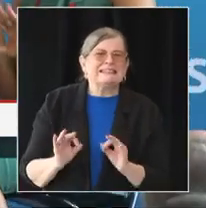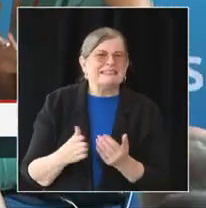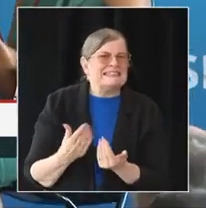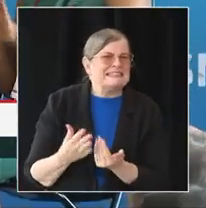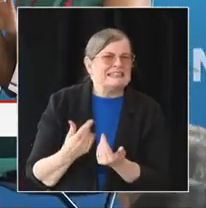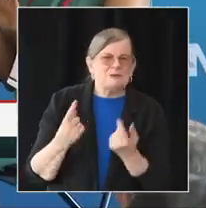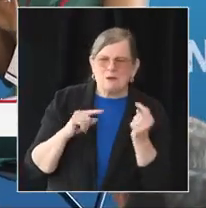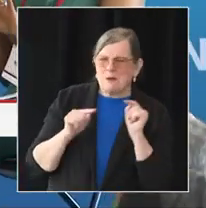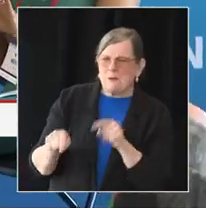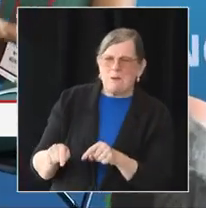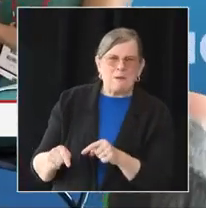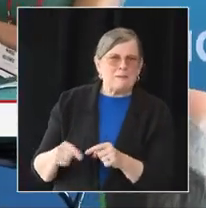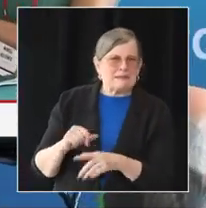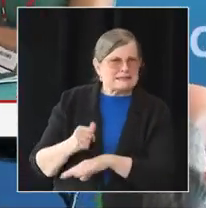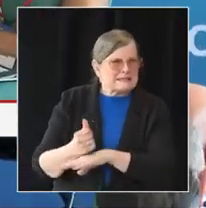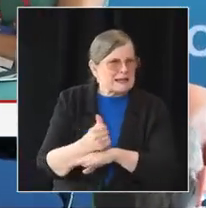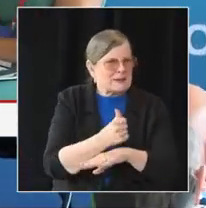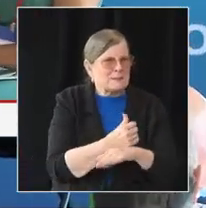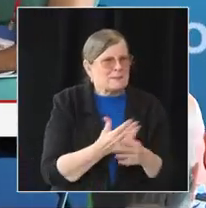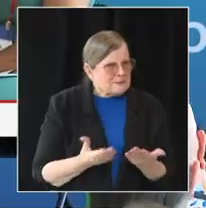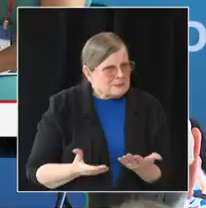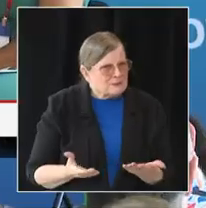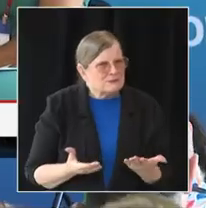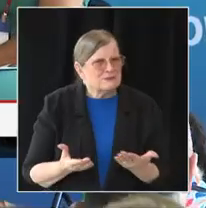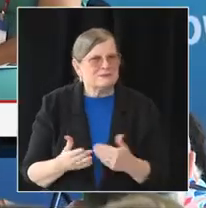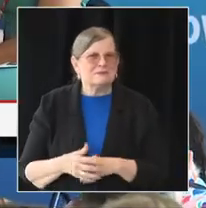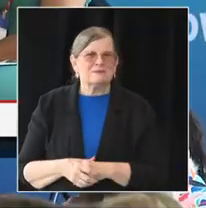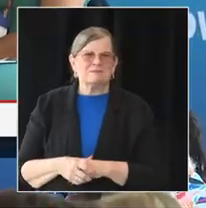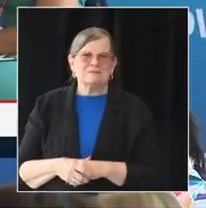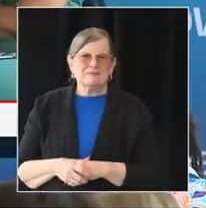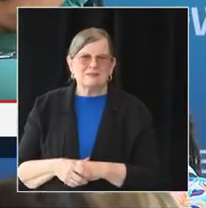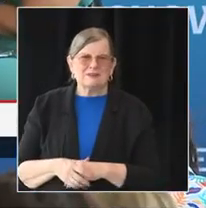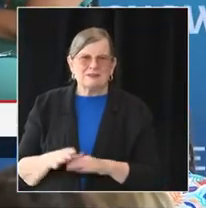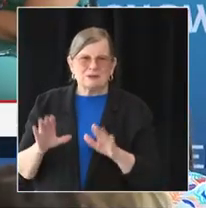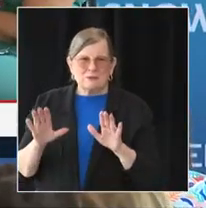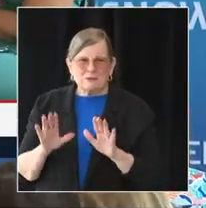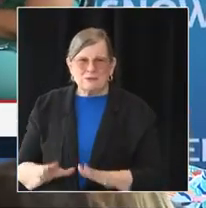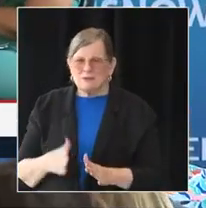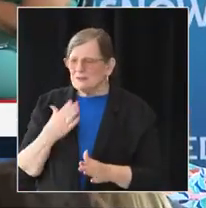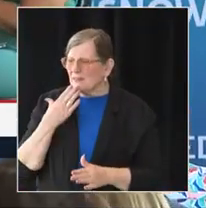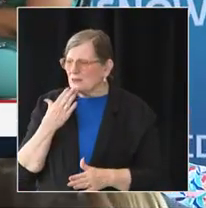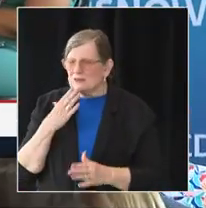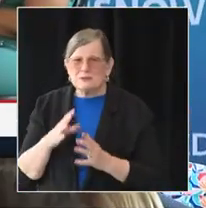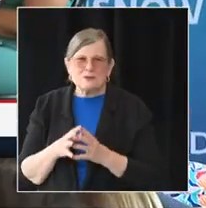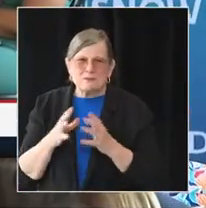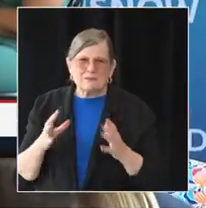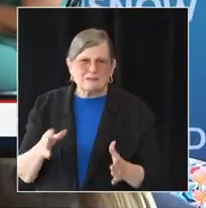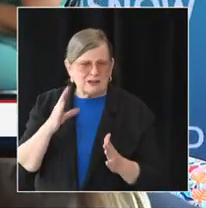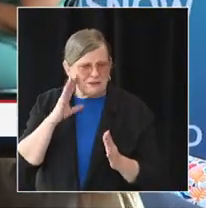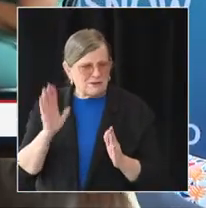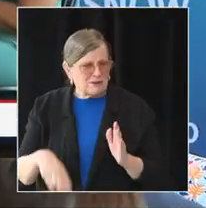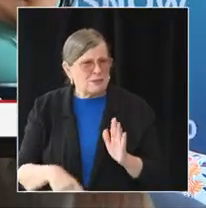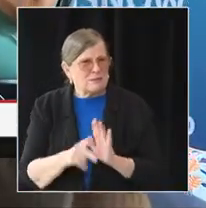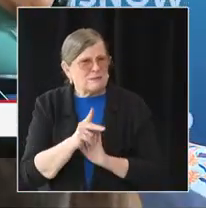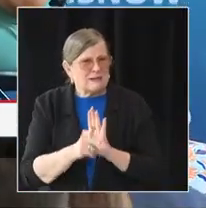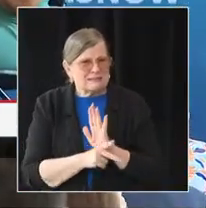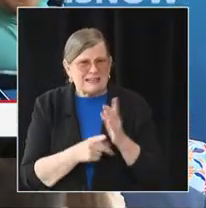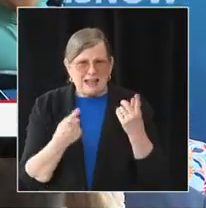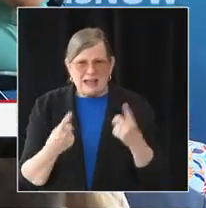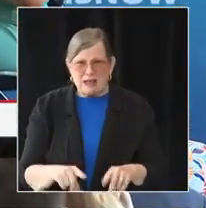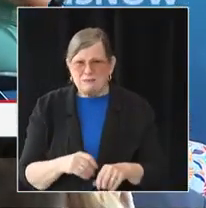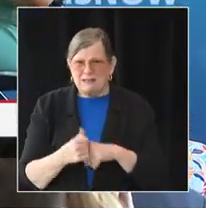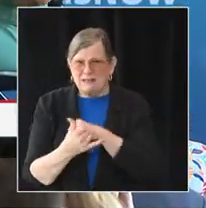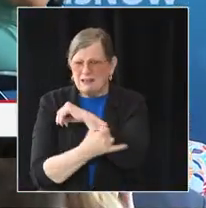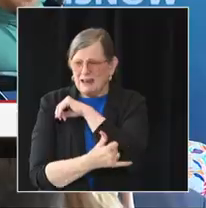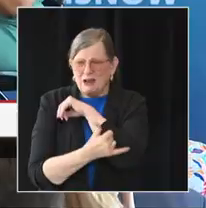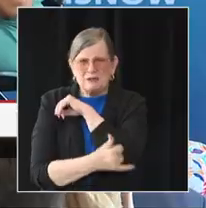very consistent with what's going on nationally as well. Yeah. So one of the things you touched upon is the public-private partnership.